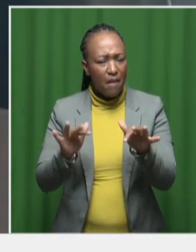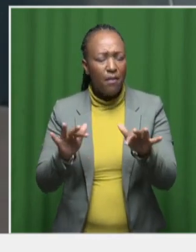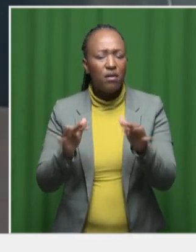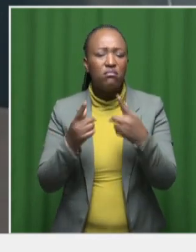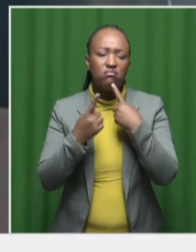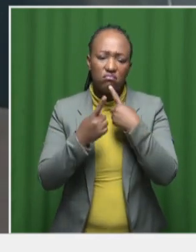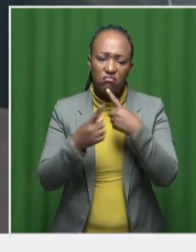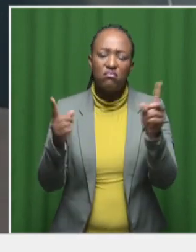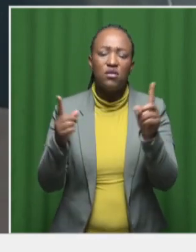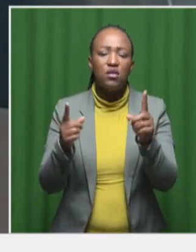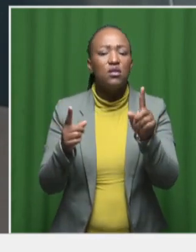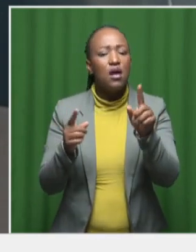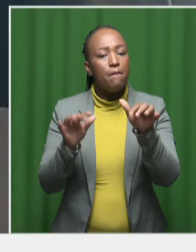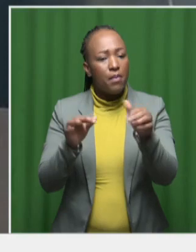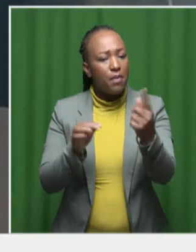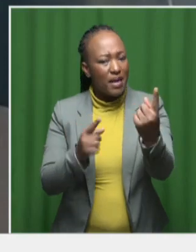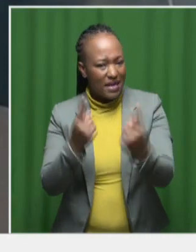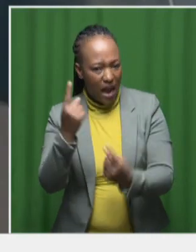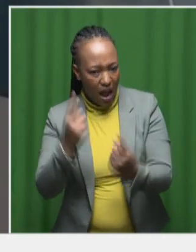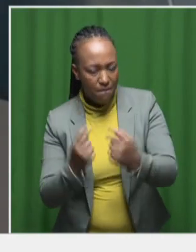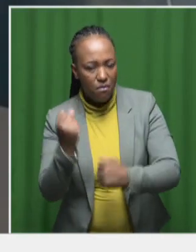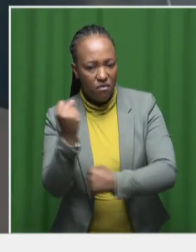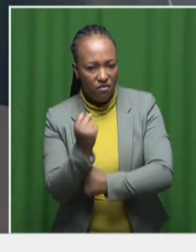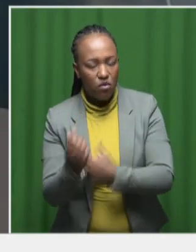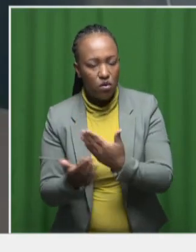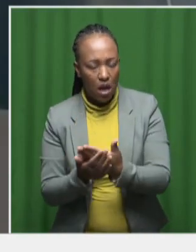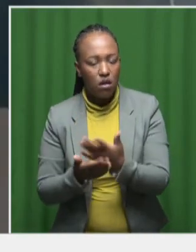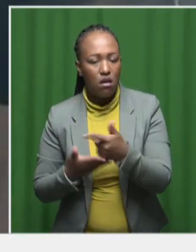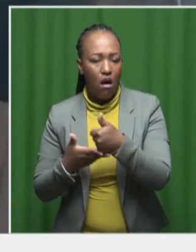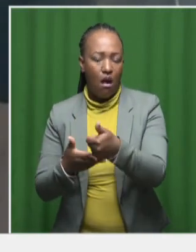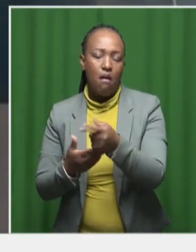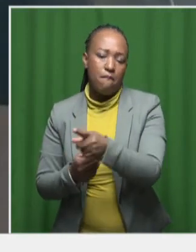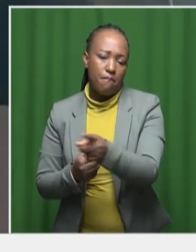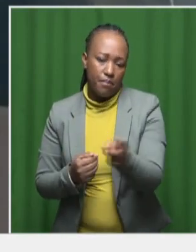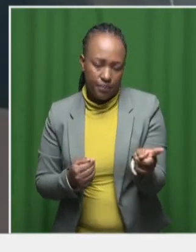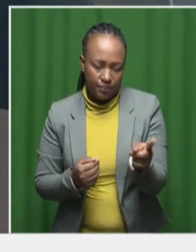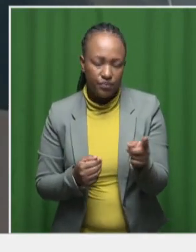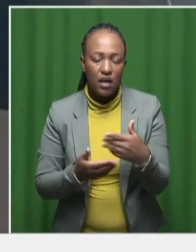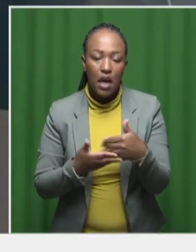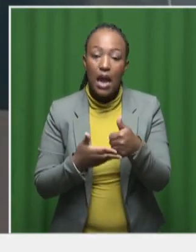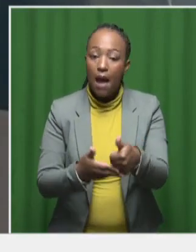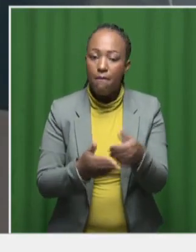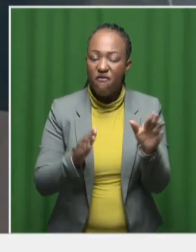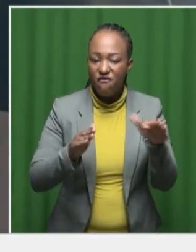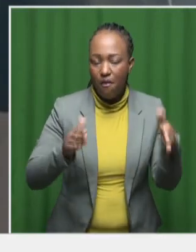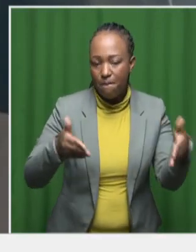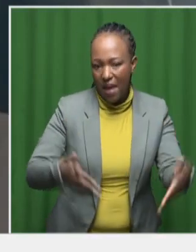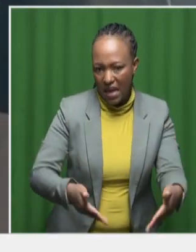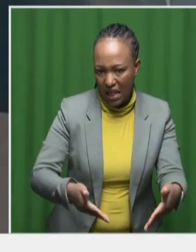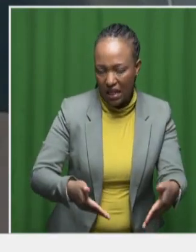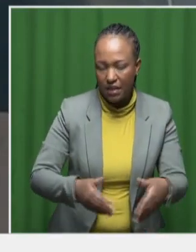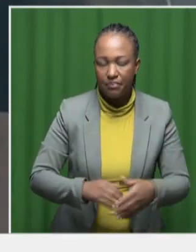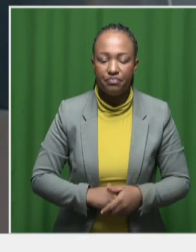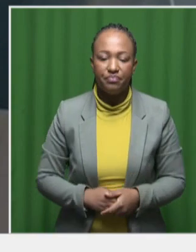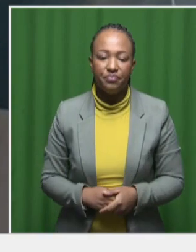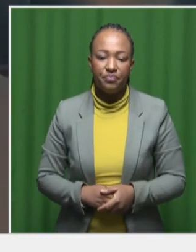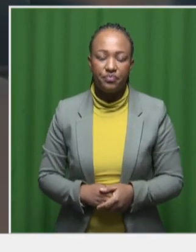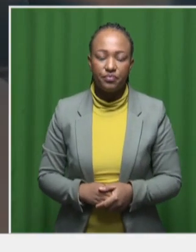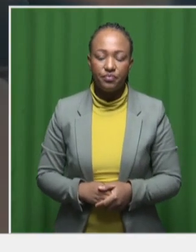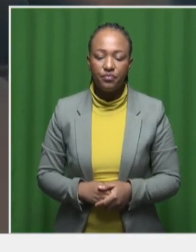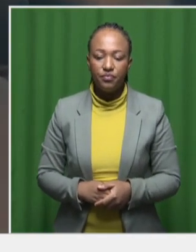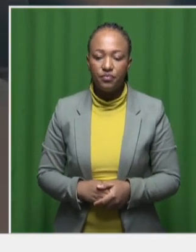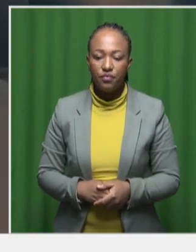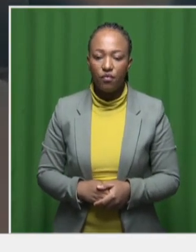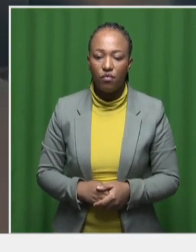should come to our offices and we'll be in a better position to assist them to bury their loved ones with dignity. Yeah. You